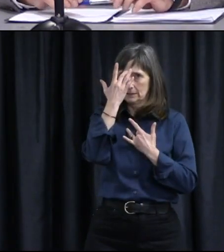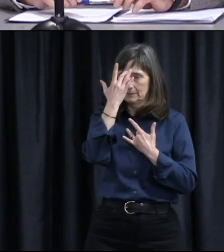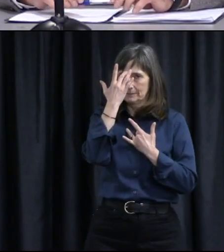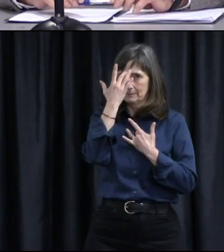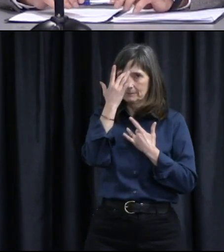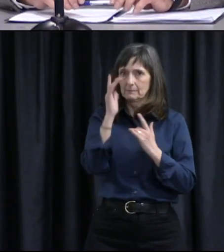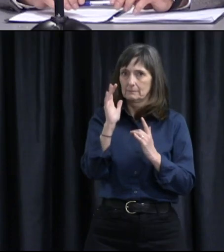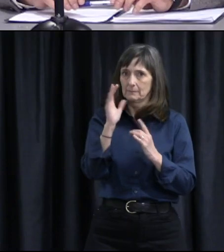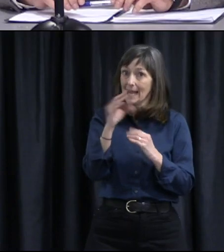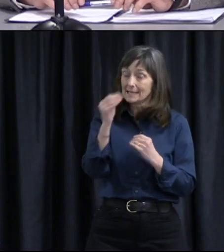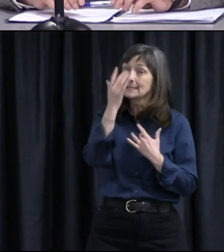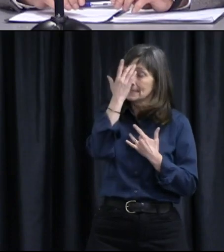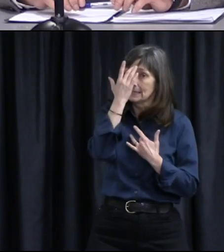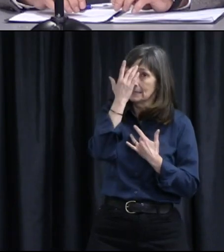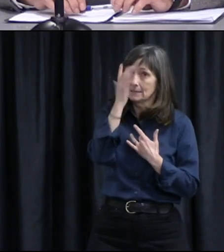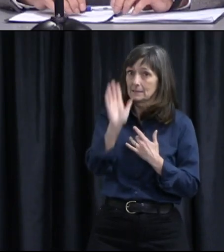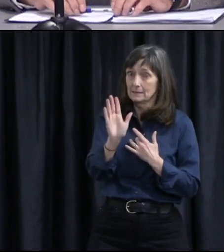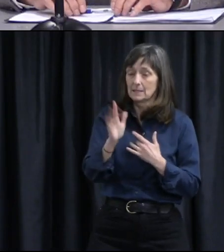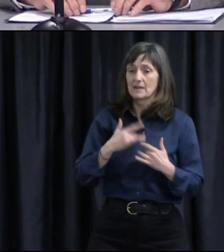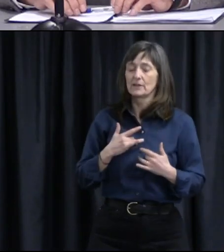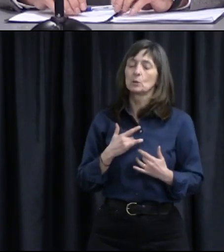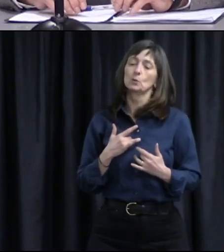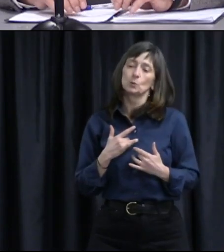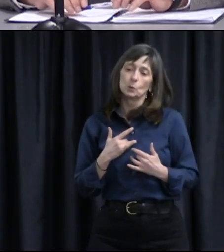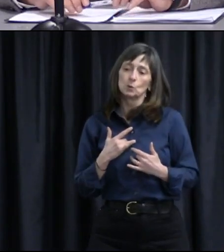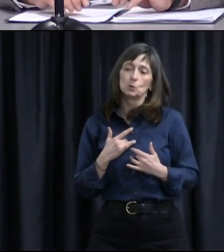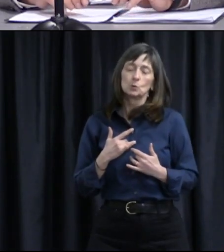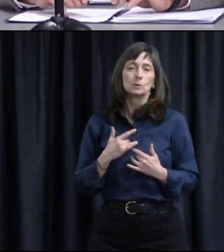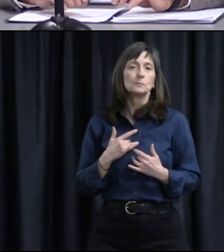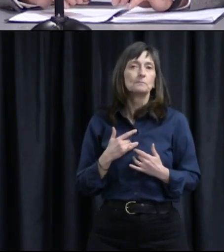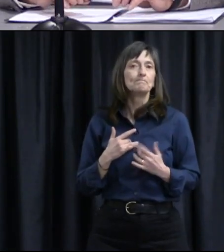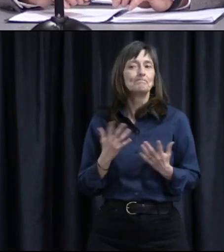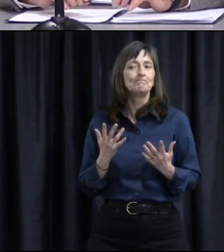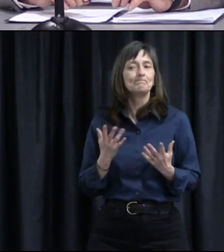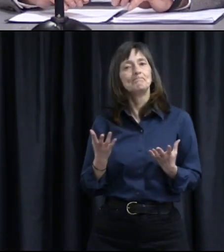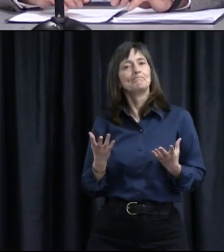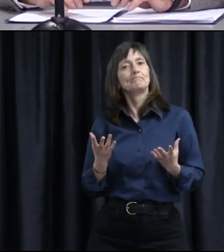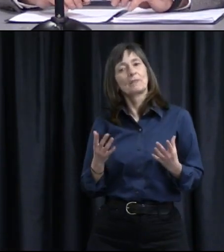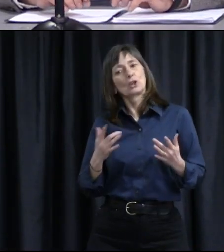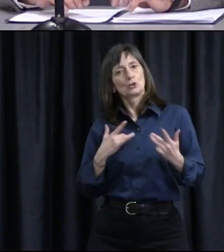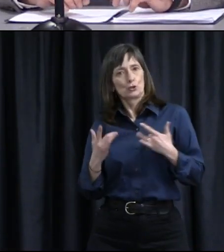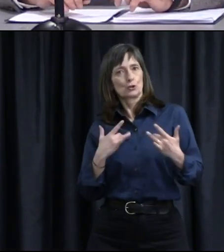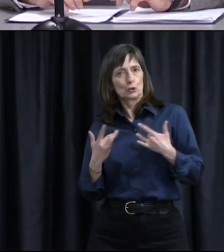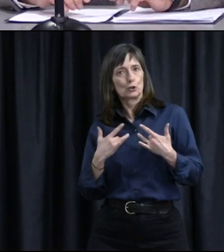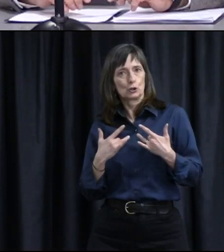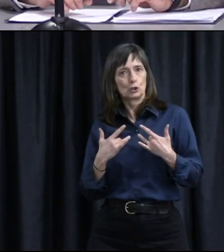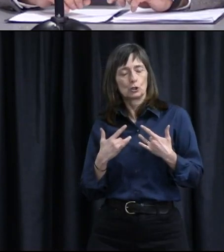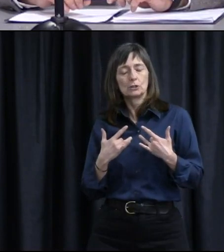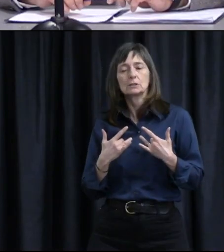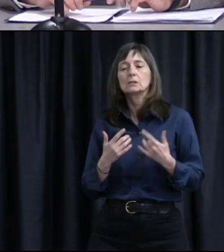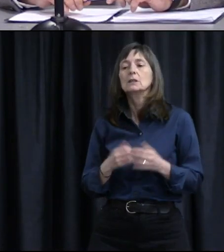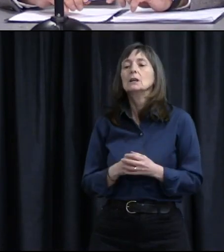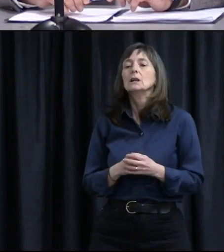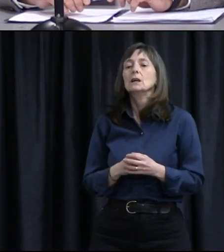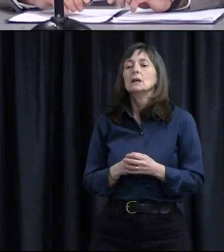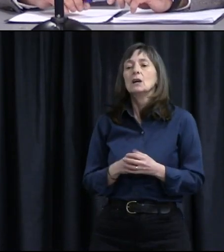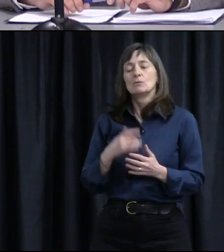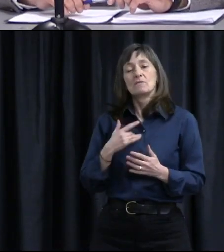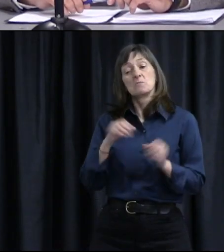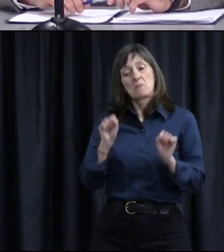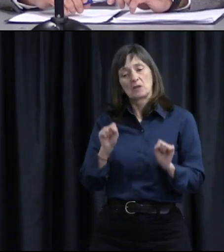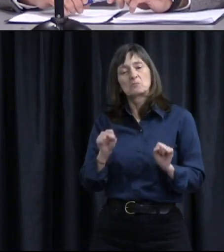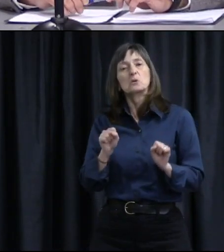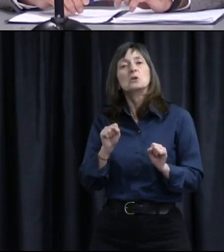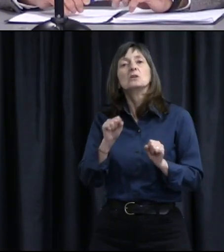businesses, things like that, and we felt that there was significant exposure, if public health through their investigation felt that there was significant exposure and that